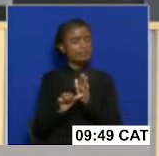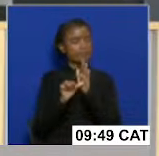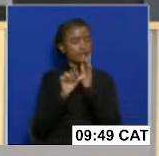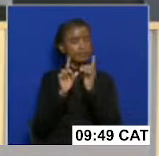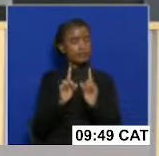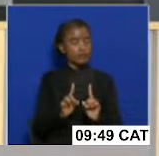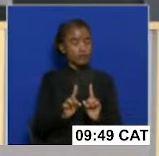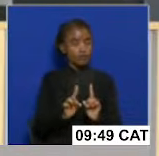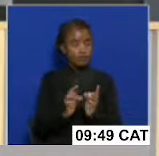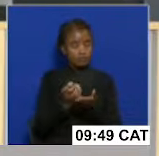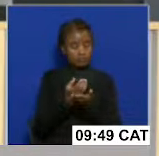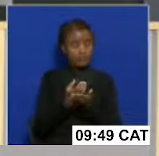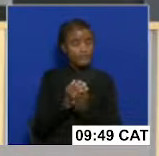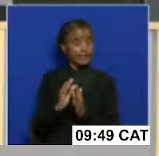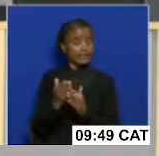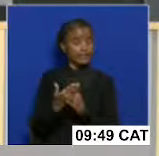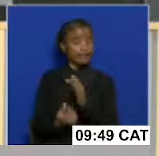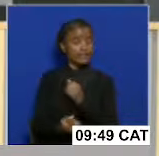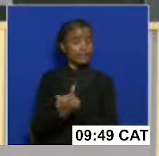continue at paragraph 3.